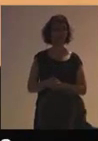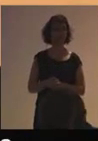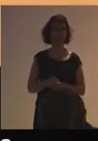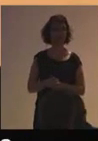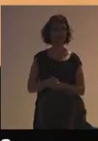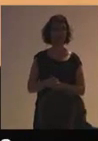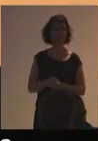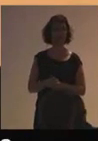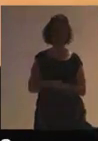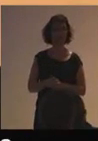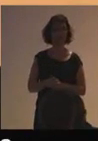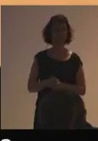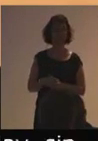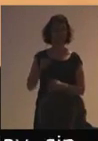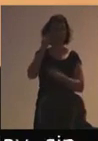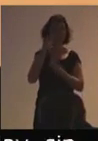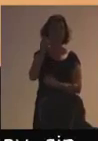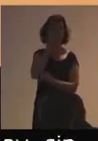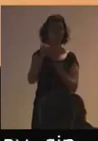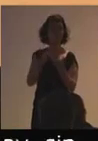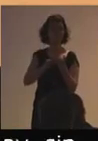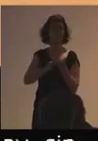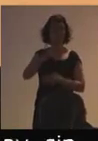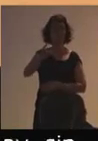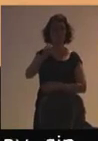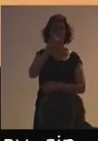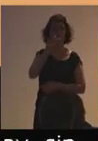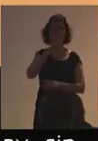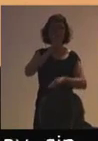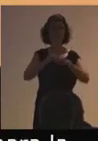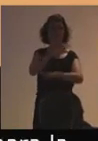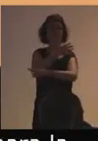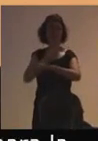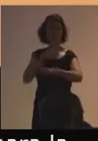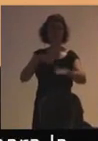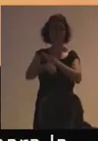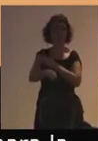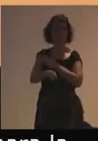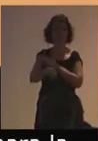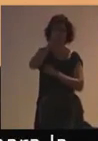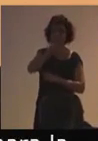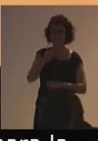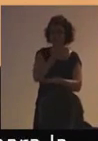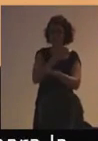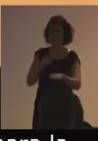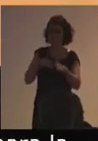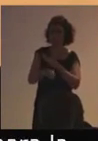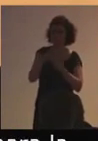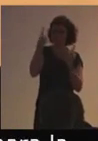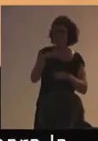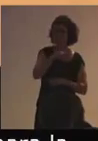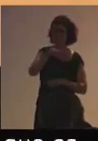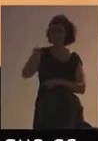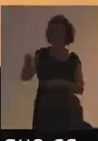now for accessible CAPTCHA. Everyone knows what CAPTCHA is. It means when you fill in a form, and to avoid spamming,